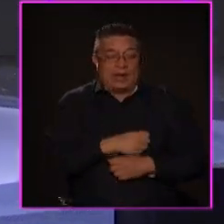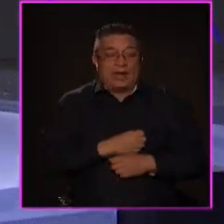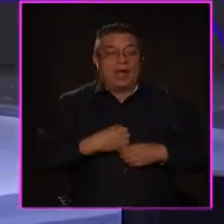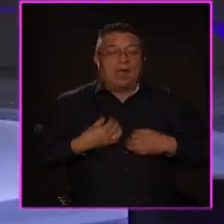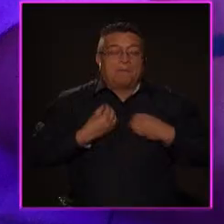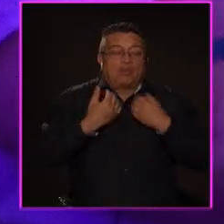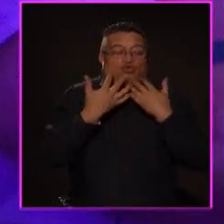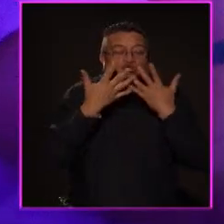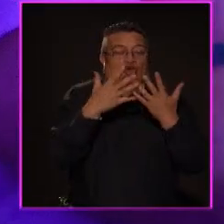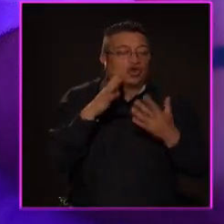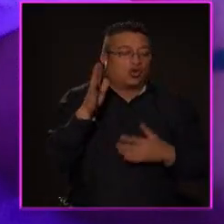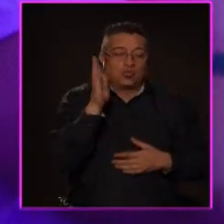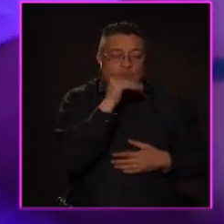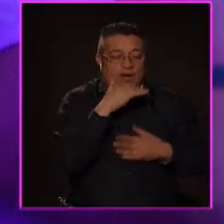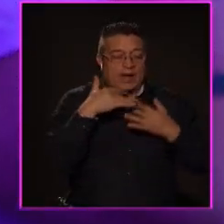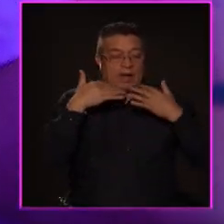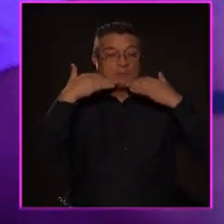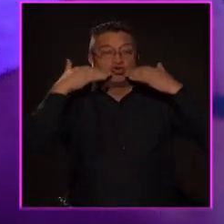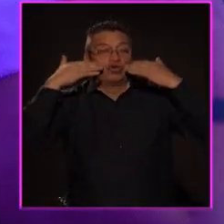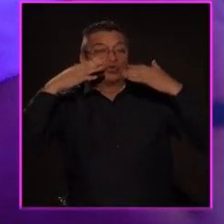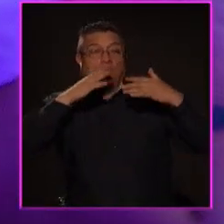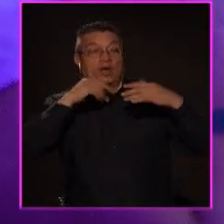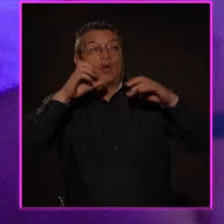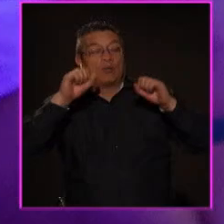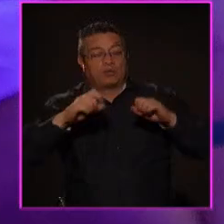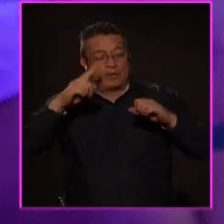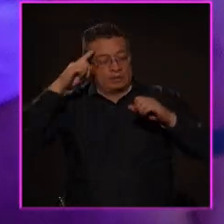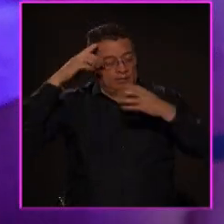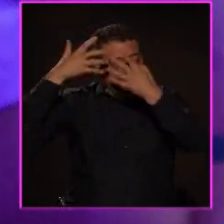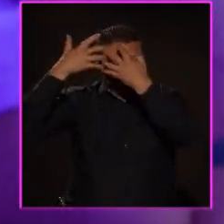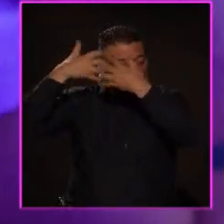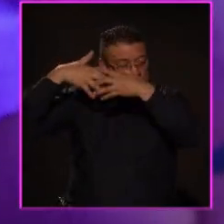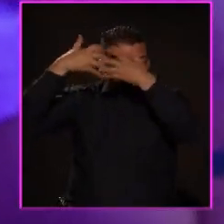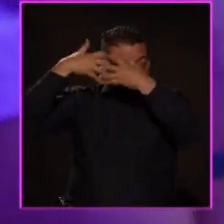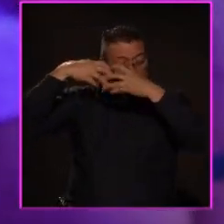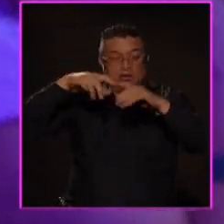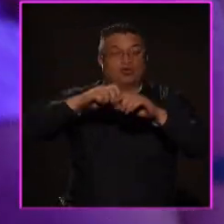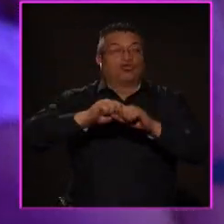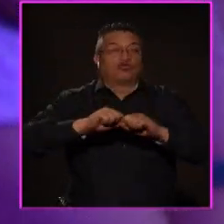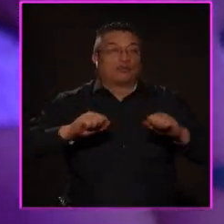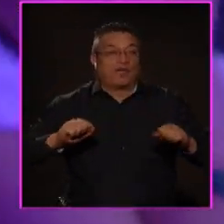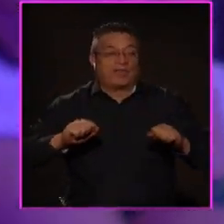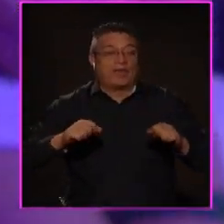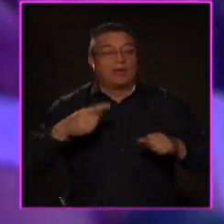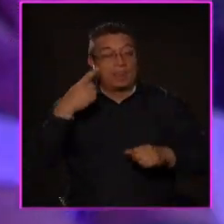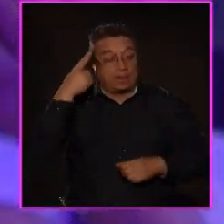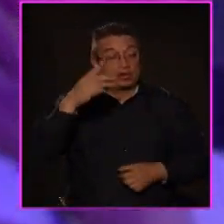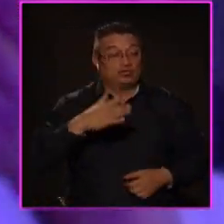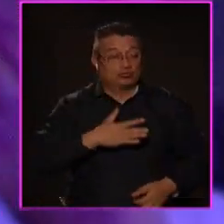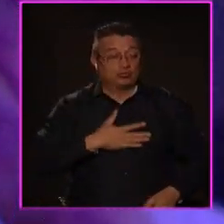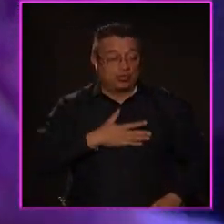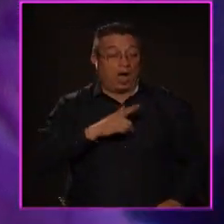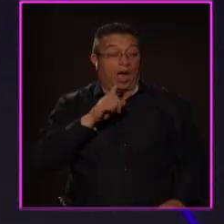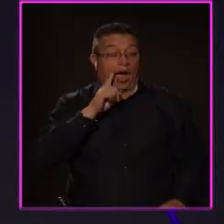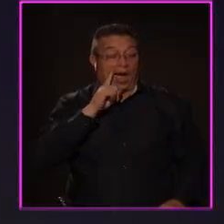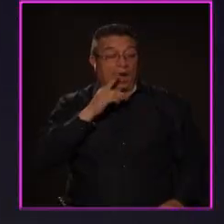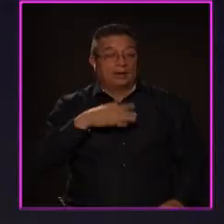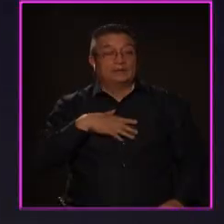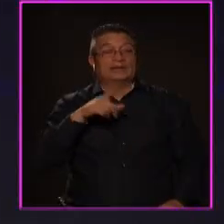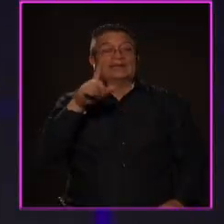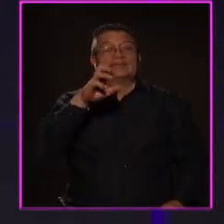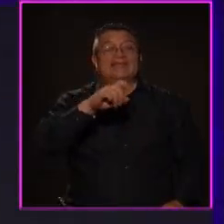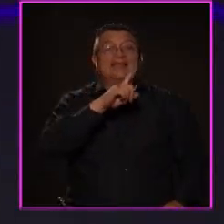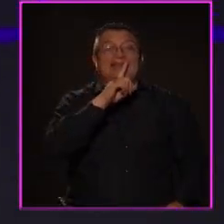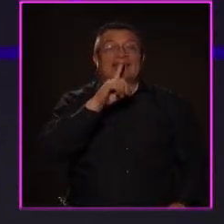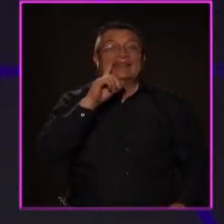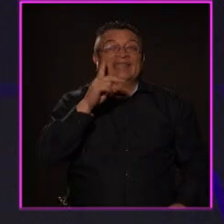say, deductive reasoning, but they don't have what we call common sense. And I think that these capacities, are